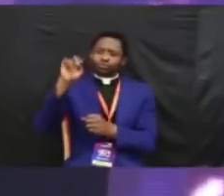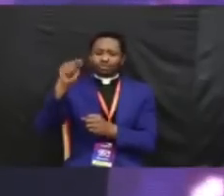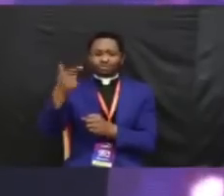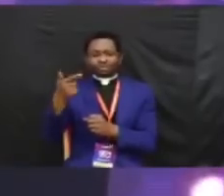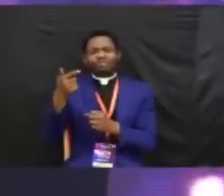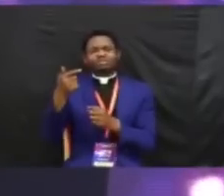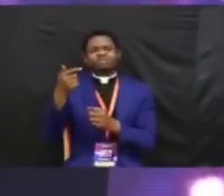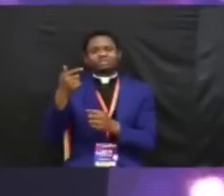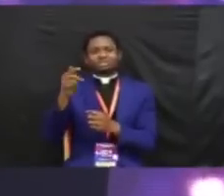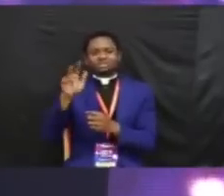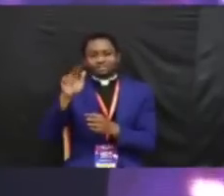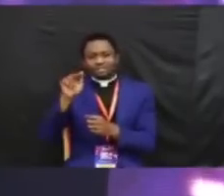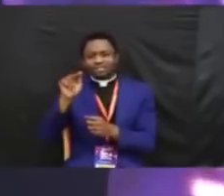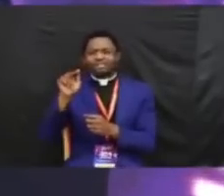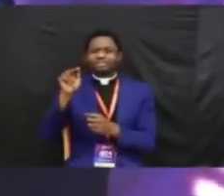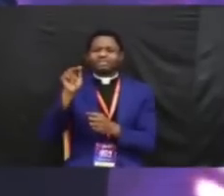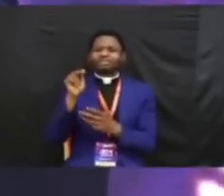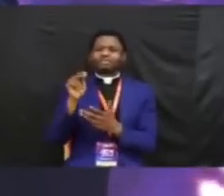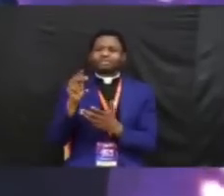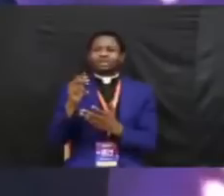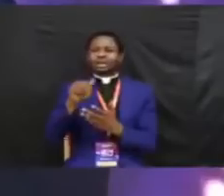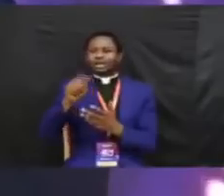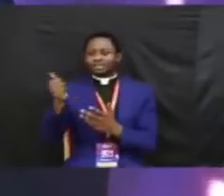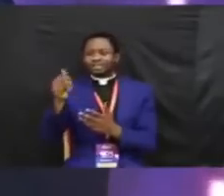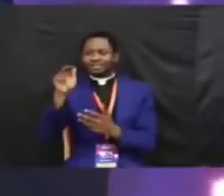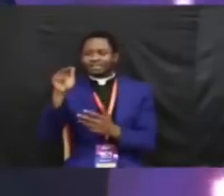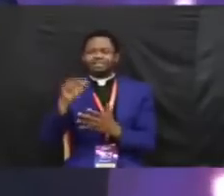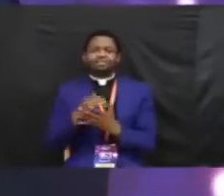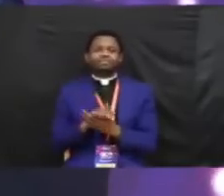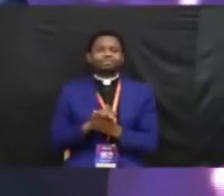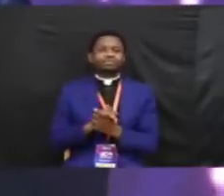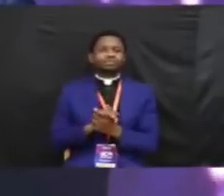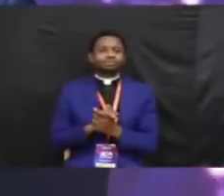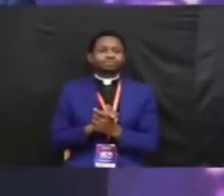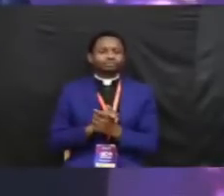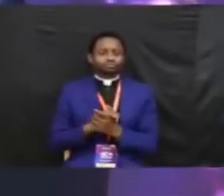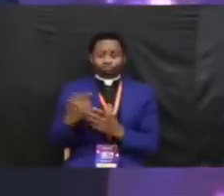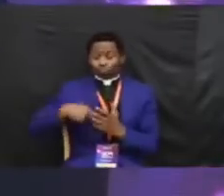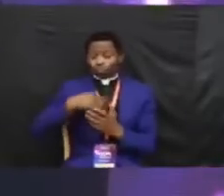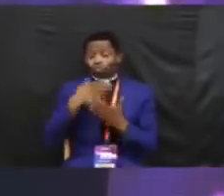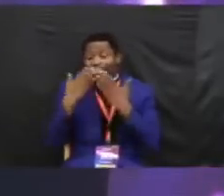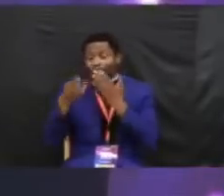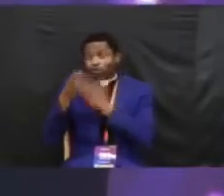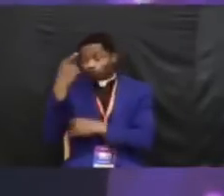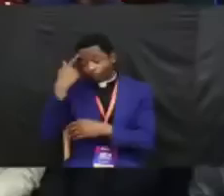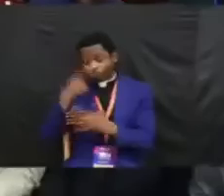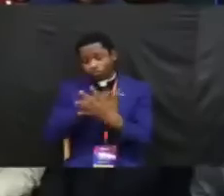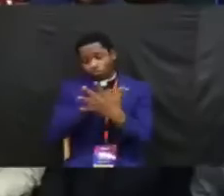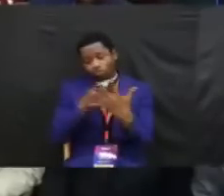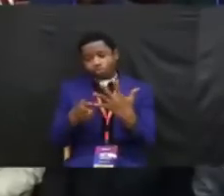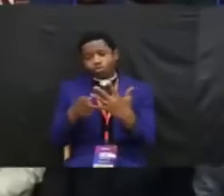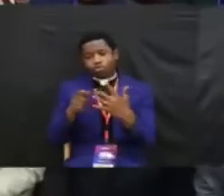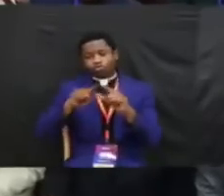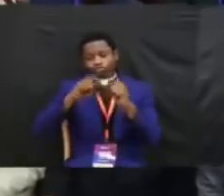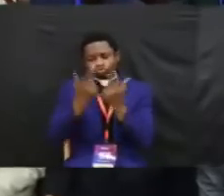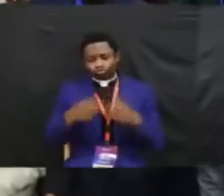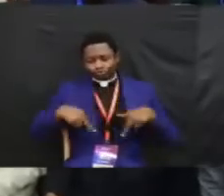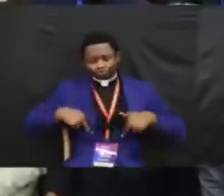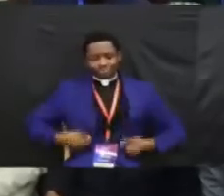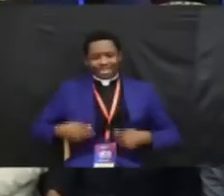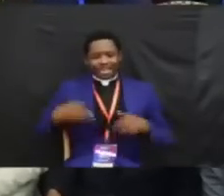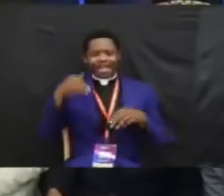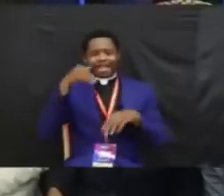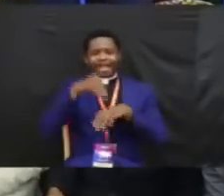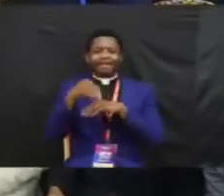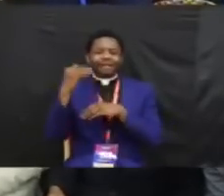13 years. and John Wulu for eight years. We thank God for their lives and services to the church of Pentecost